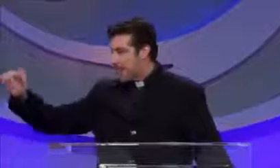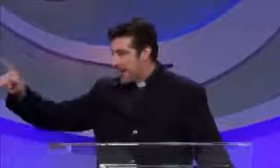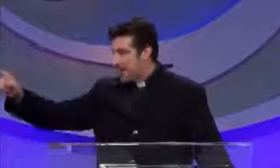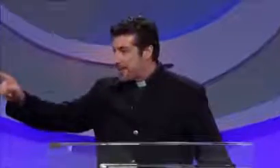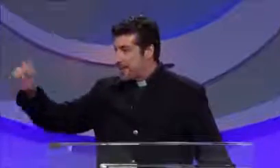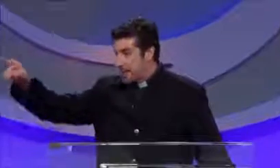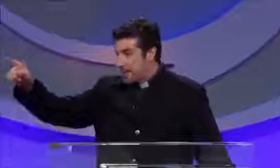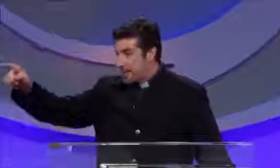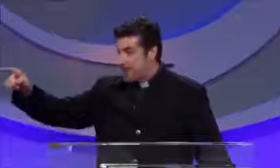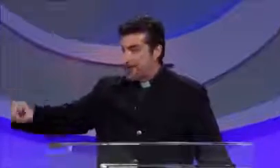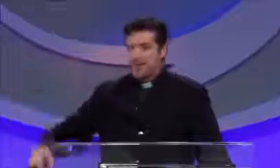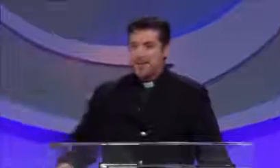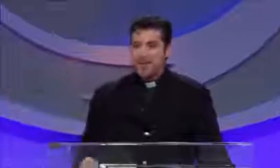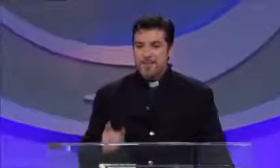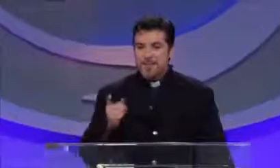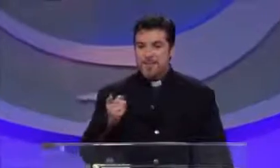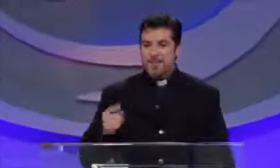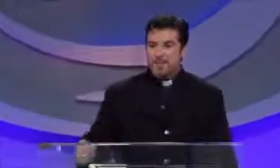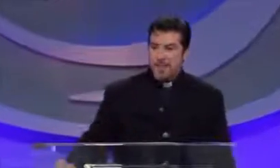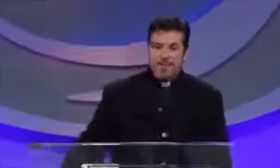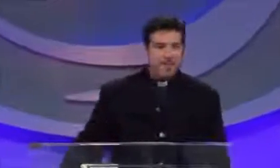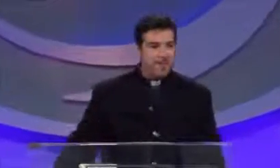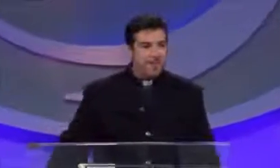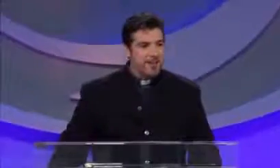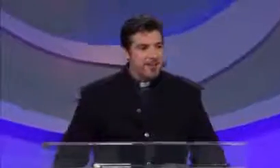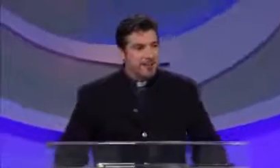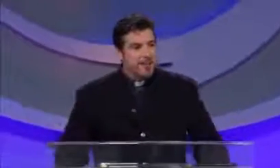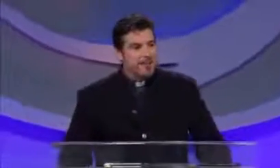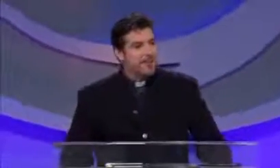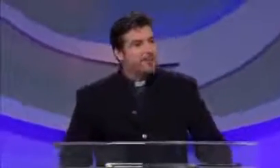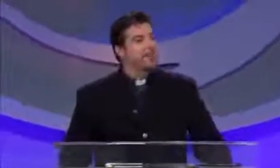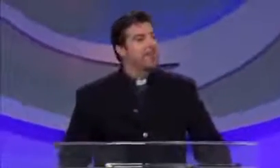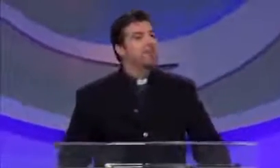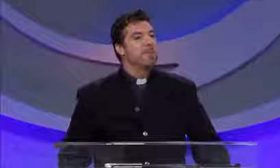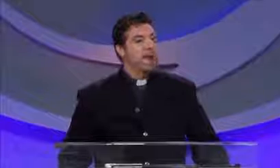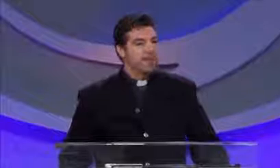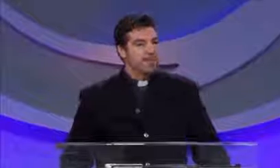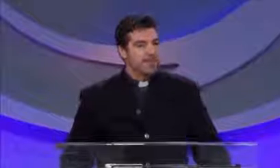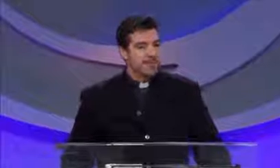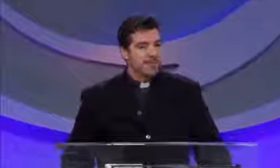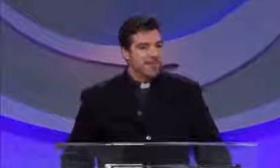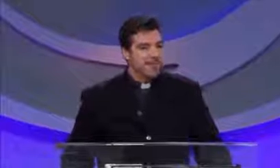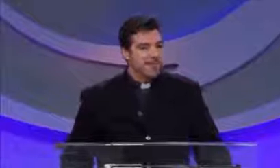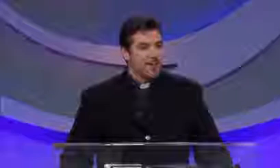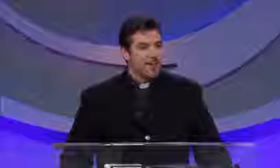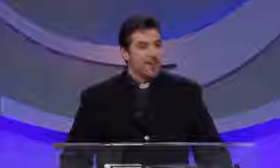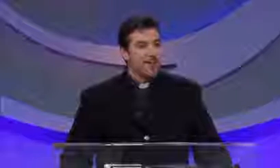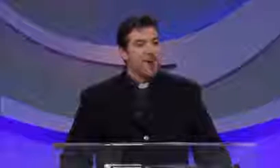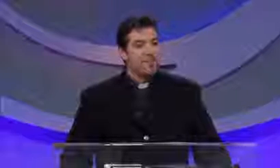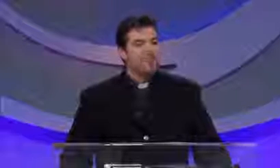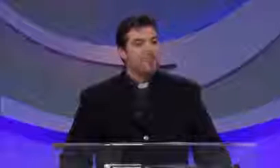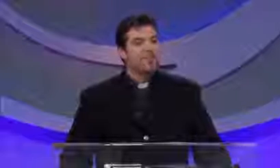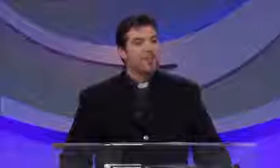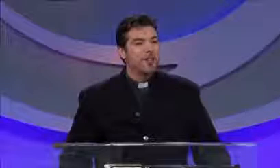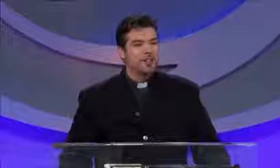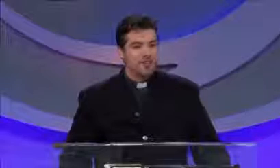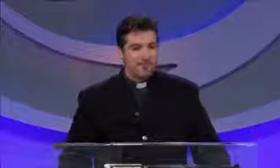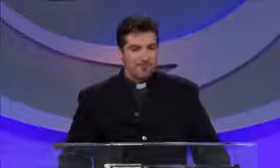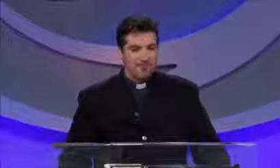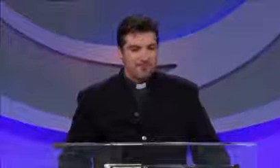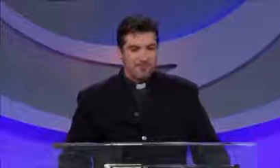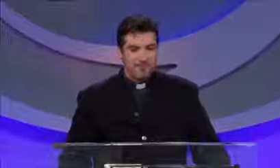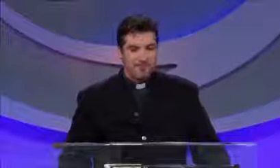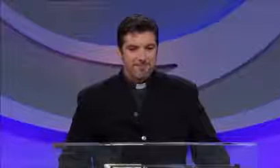leaders, charismatic Catholics, publicly, he said this in Italian to them. He said, "You charismatics, you are the hope of the